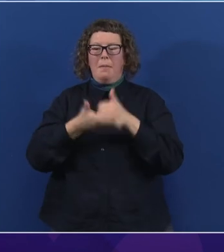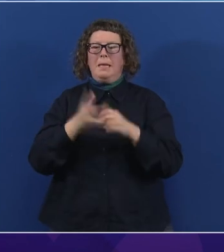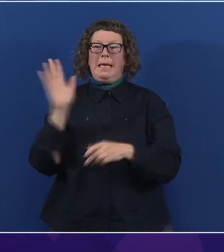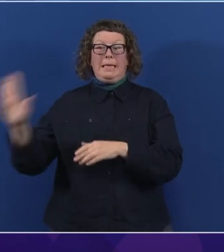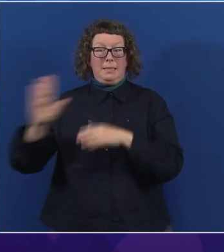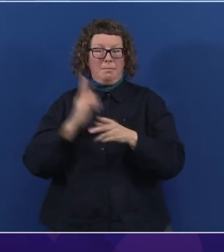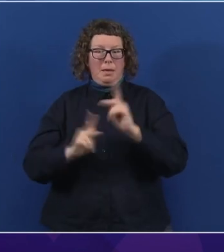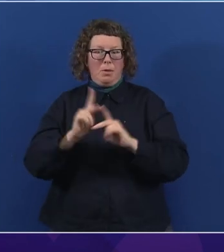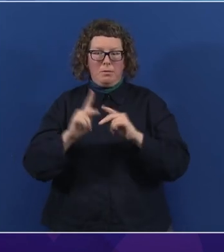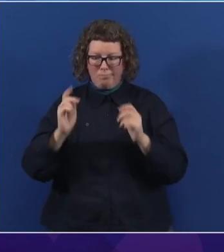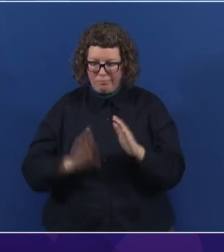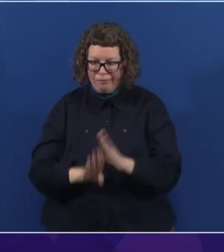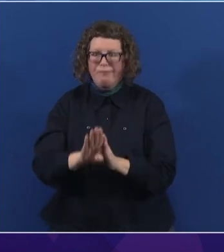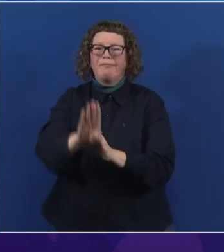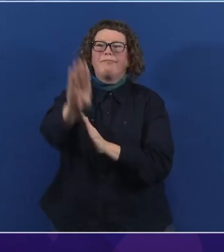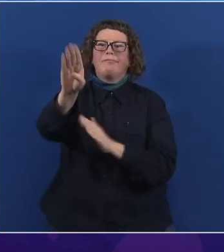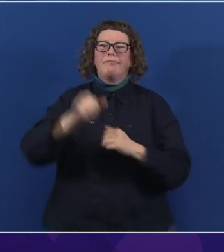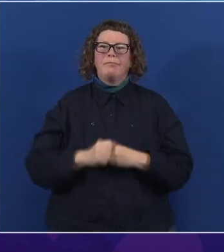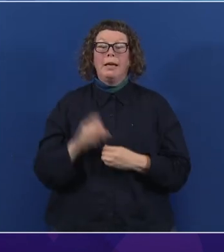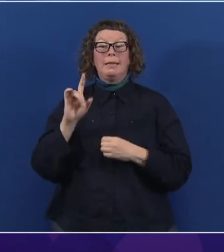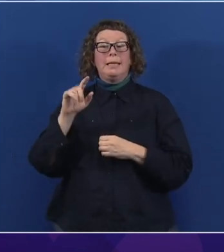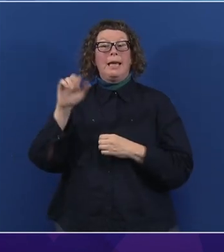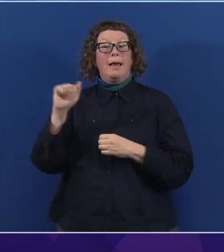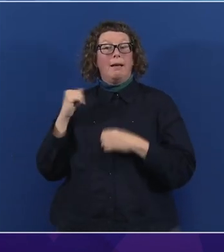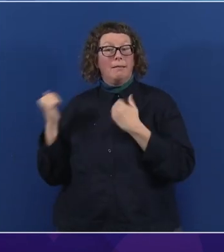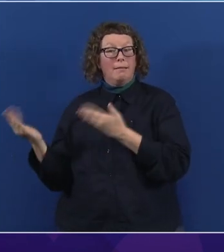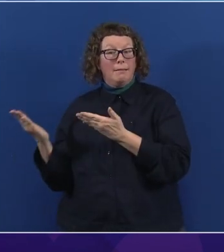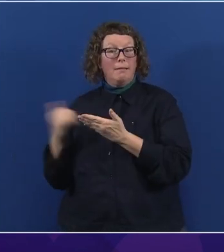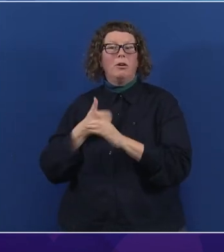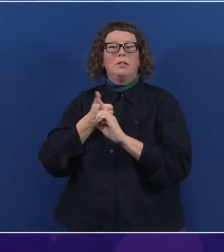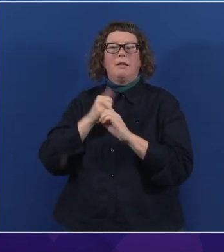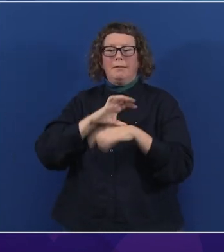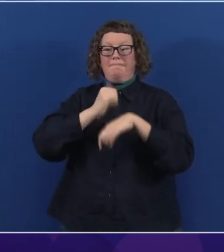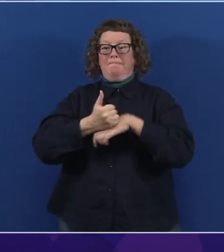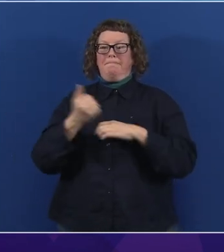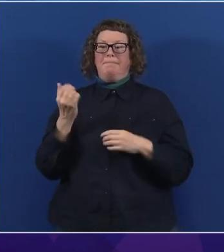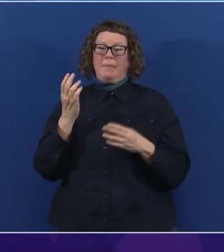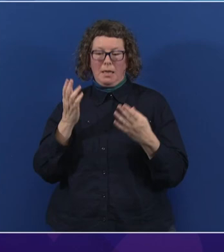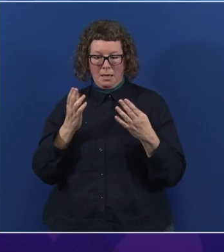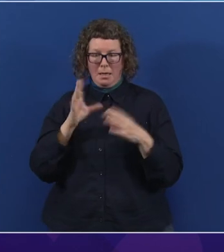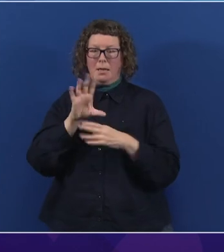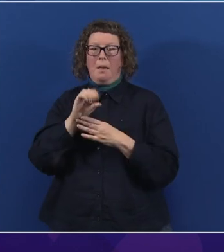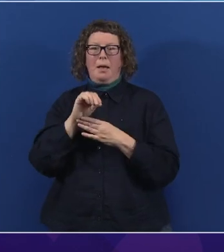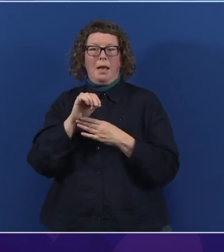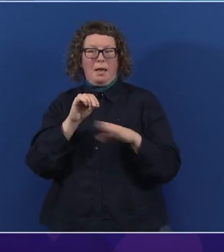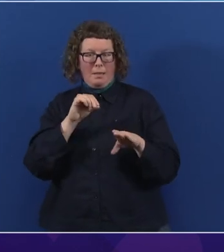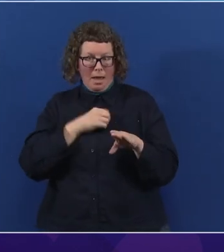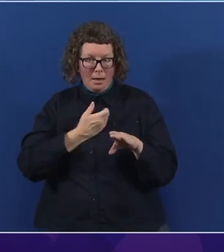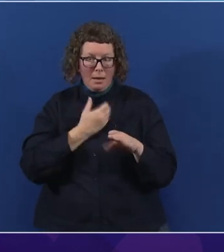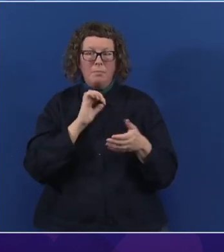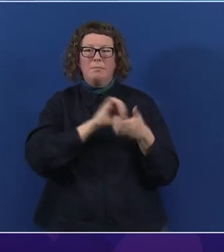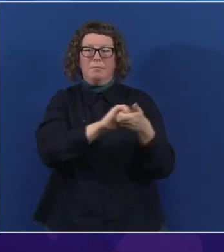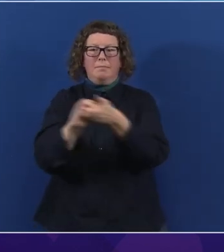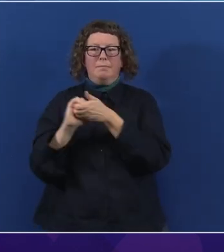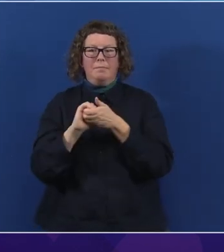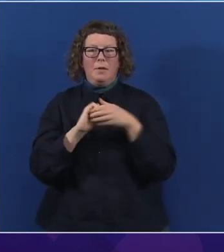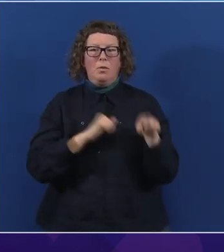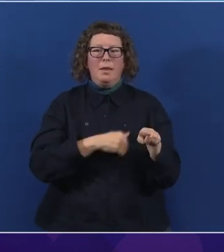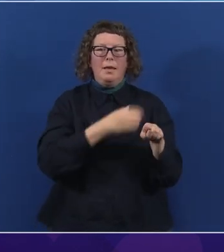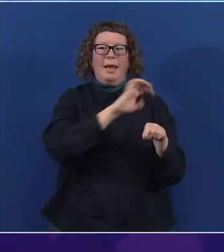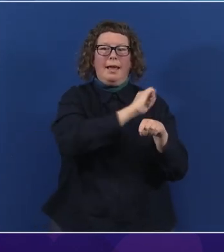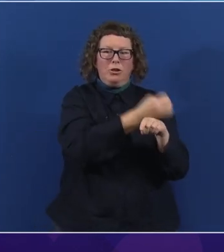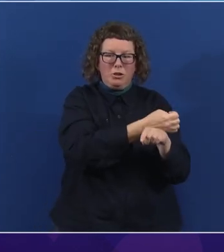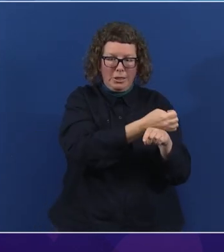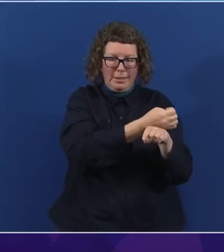people. Or Deanna Burghardt, who launched Indigenous Engineering Incorporated, which bridges the gaps between